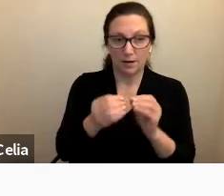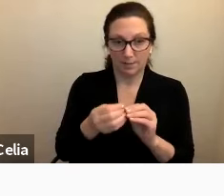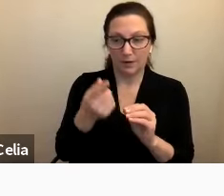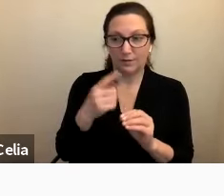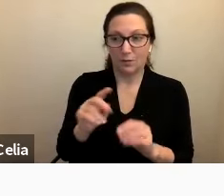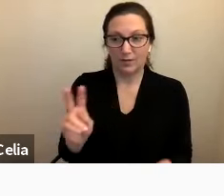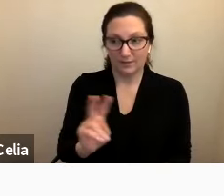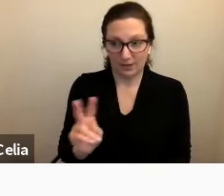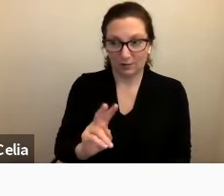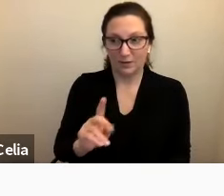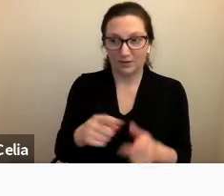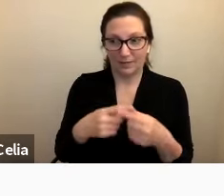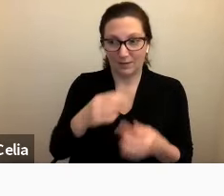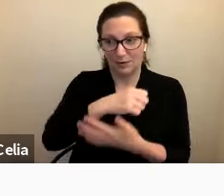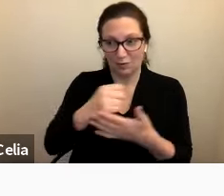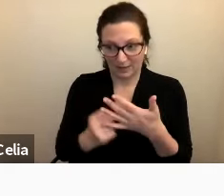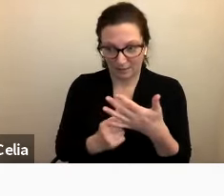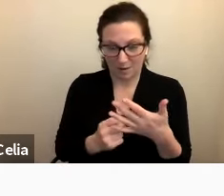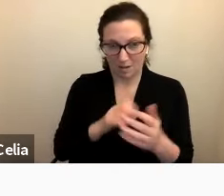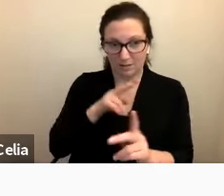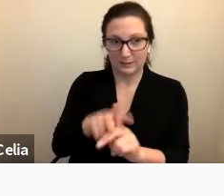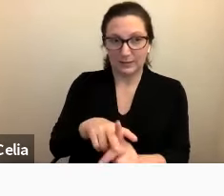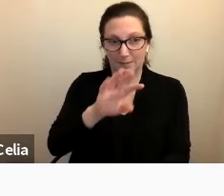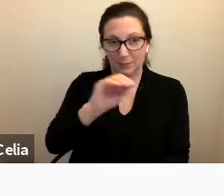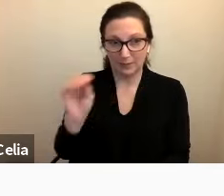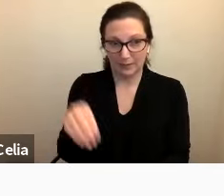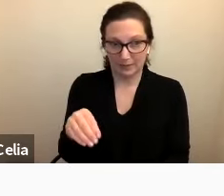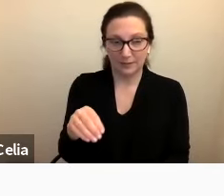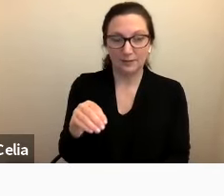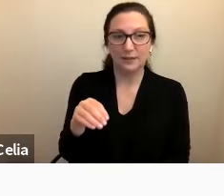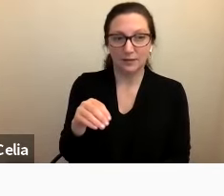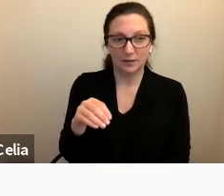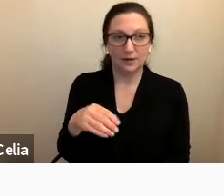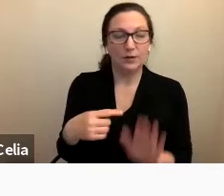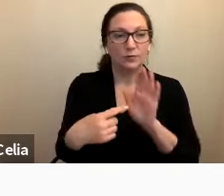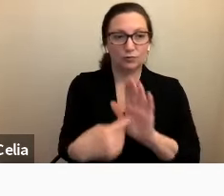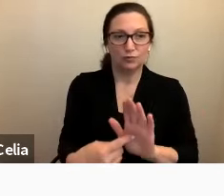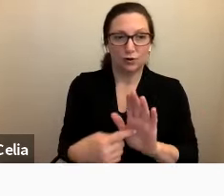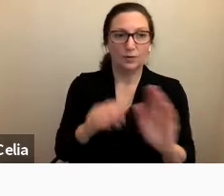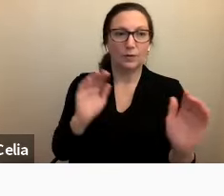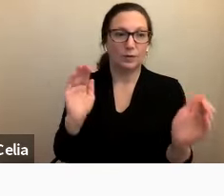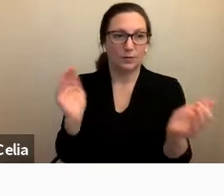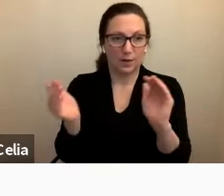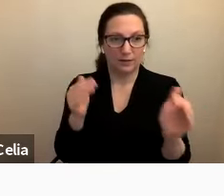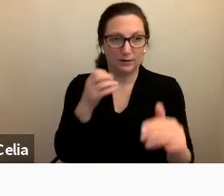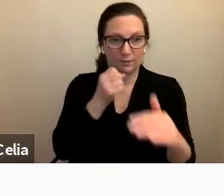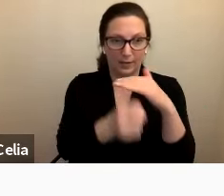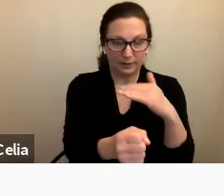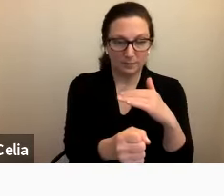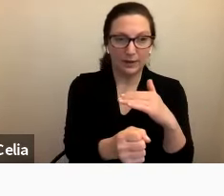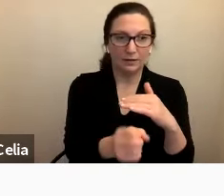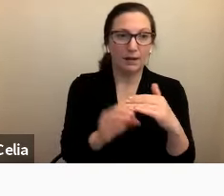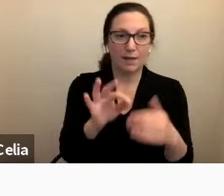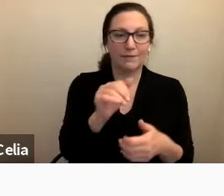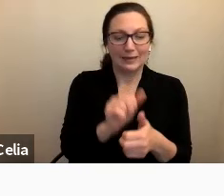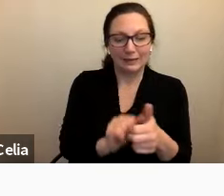all and assign a percentile to show you the relative placement of each